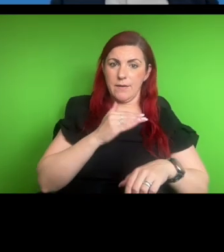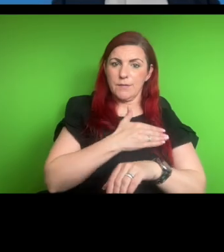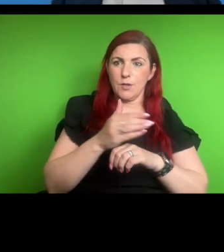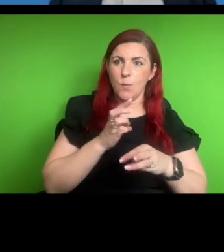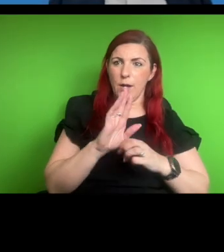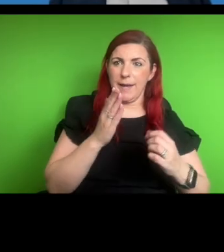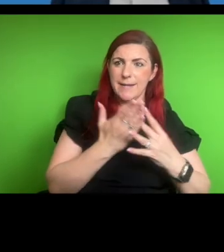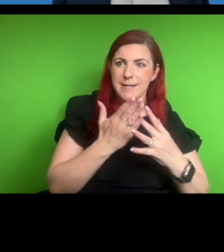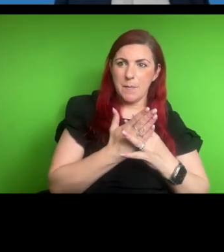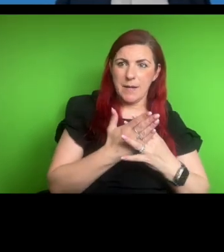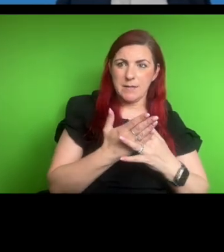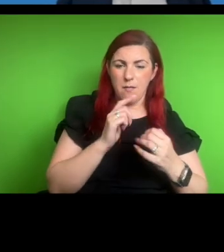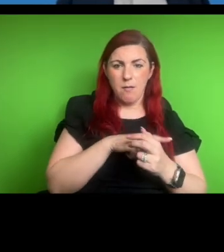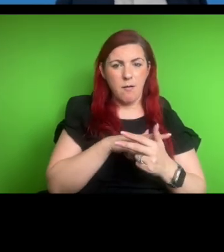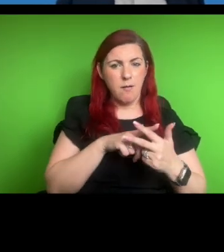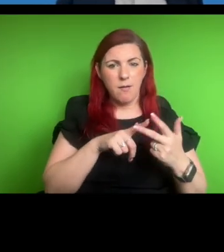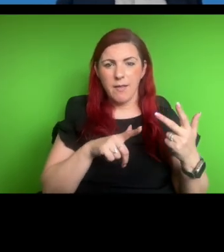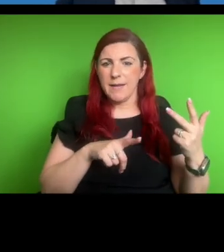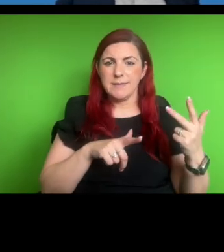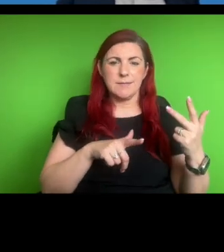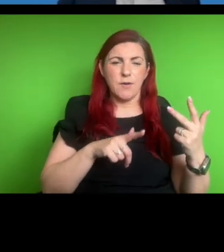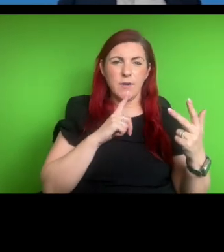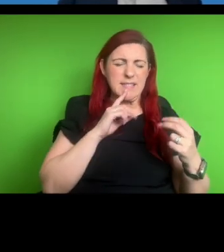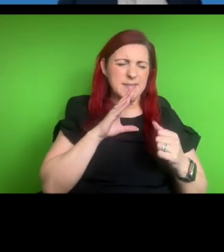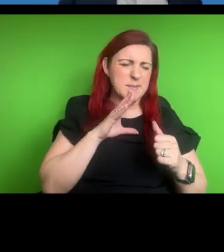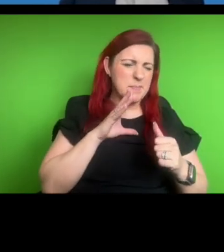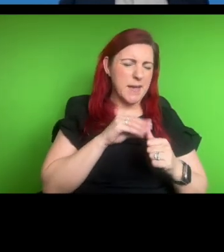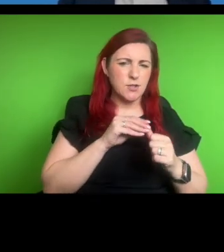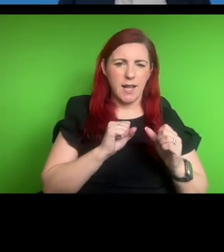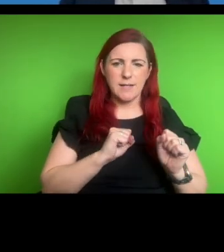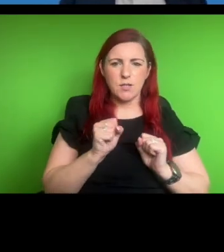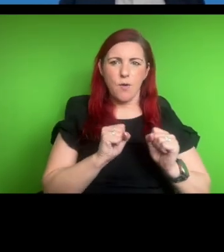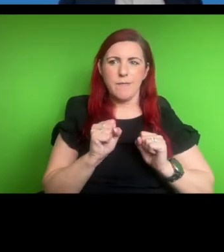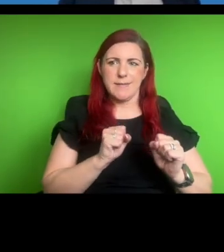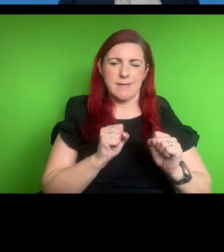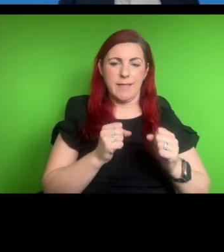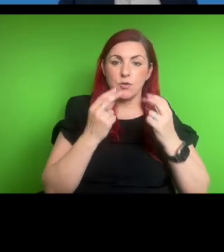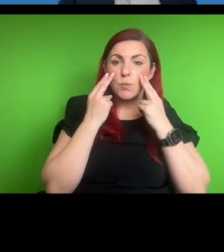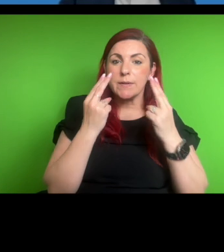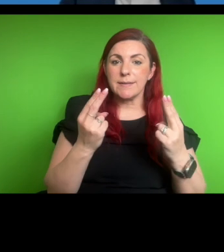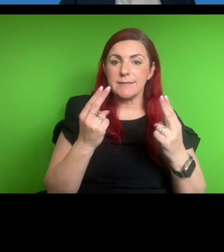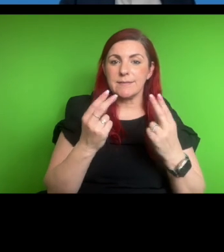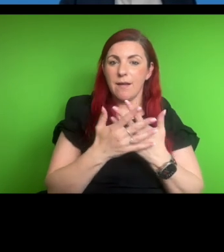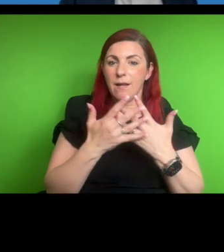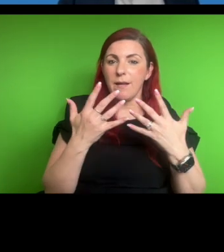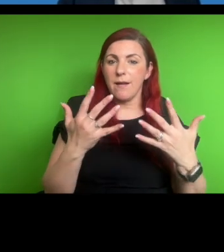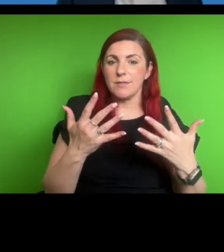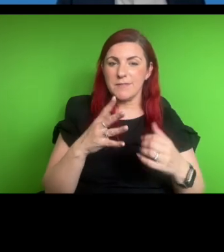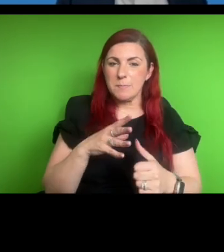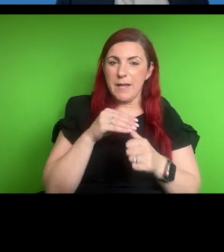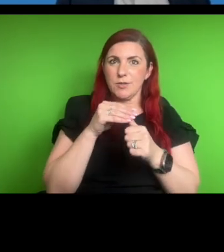very specialized services that needed a lot of specialized equipment to be able